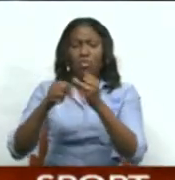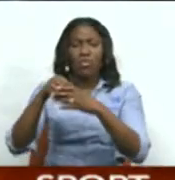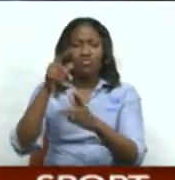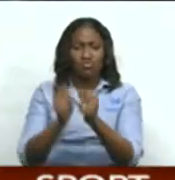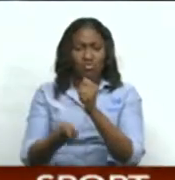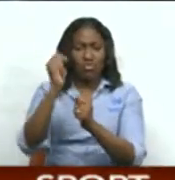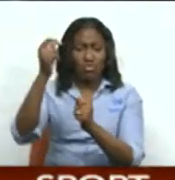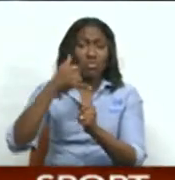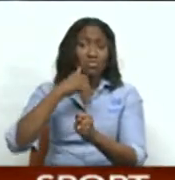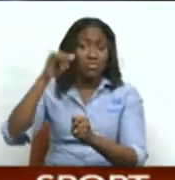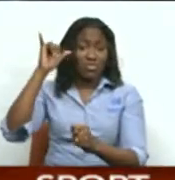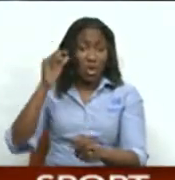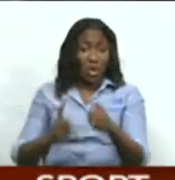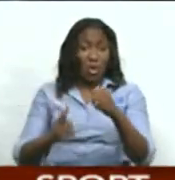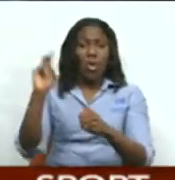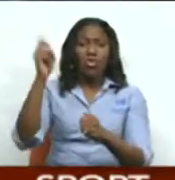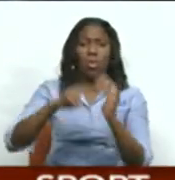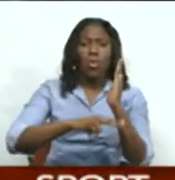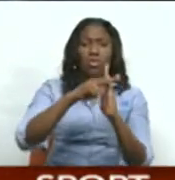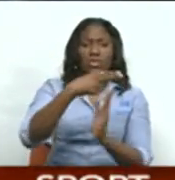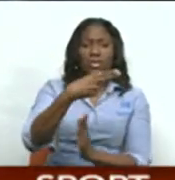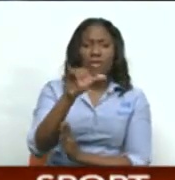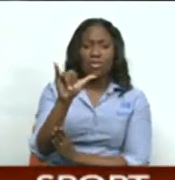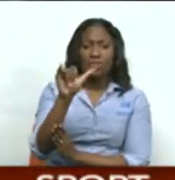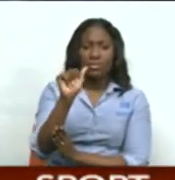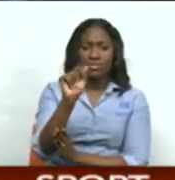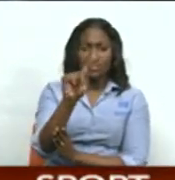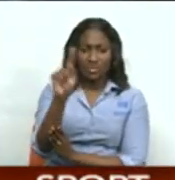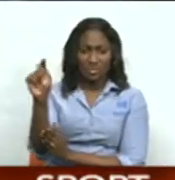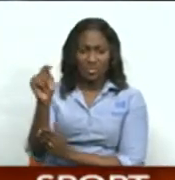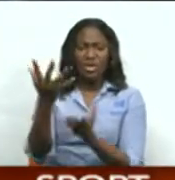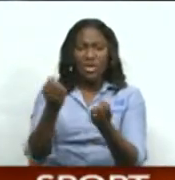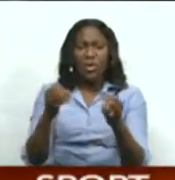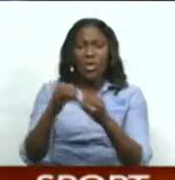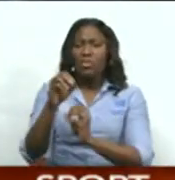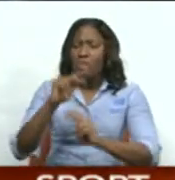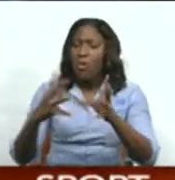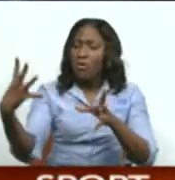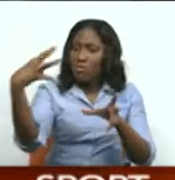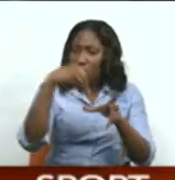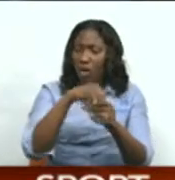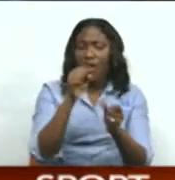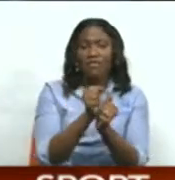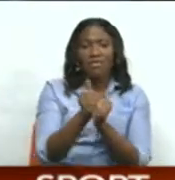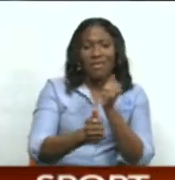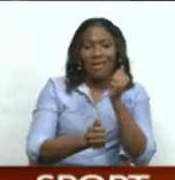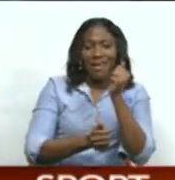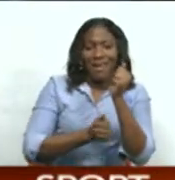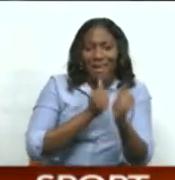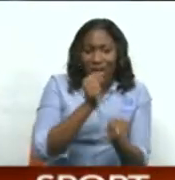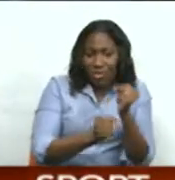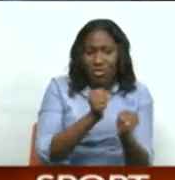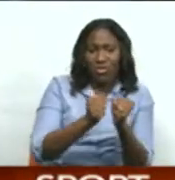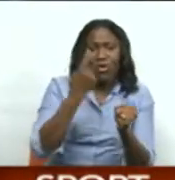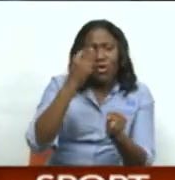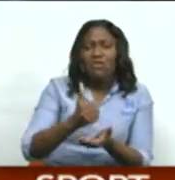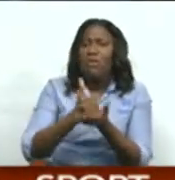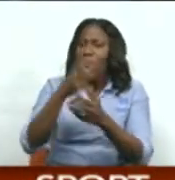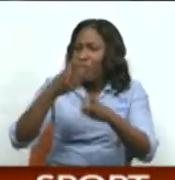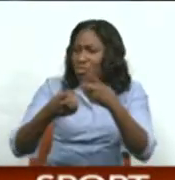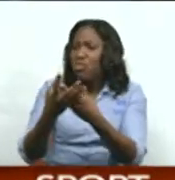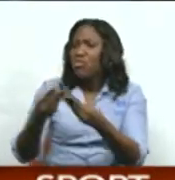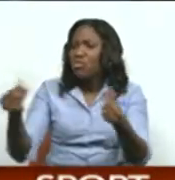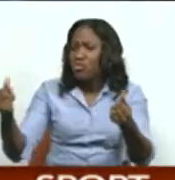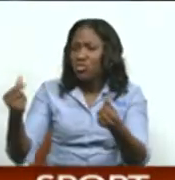Regency Hotel, the program seeks greater involvement in athletic endeavor as a means of addressing society's issues. Gaston Cupid was